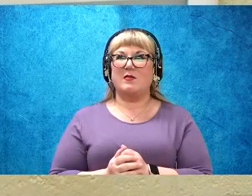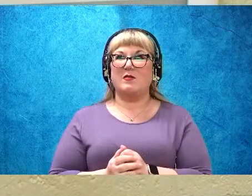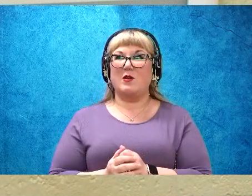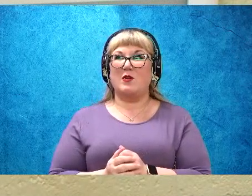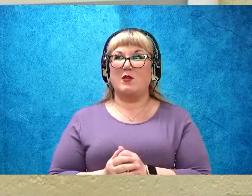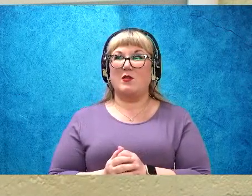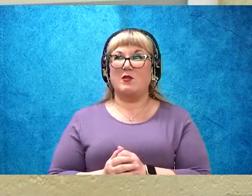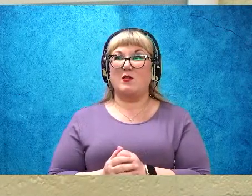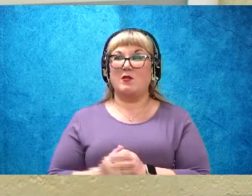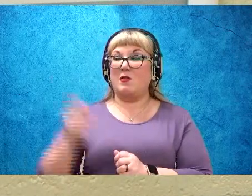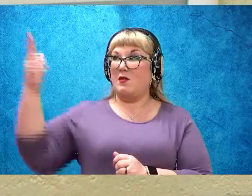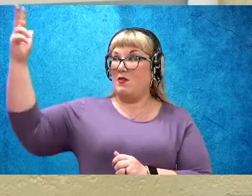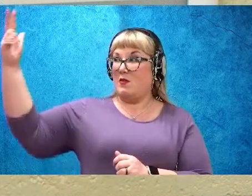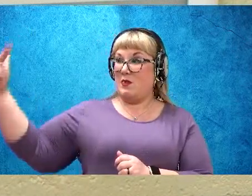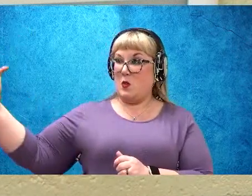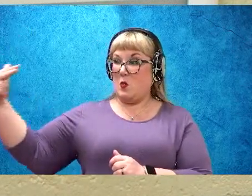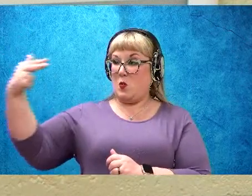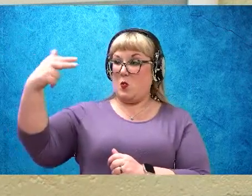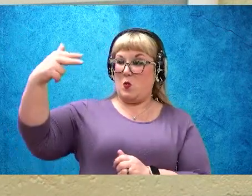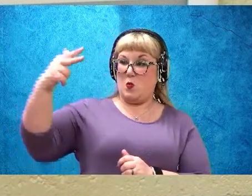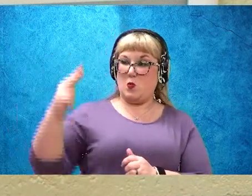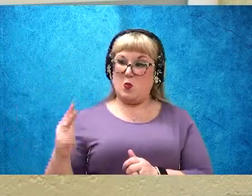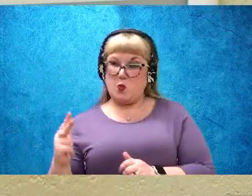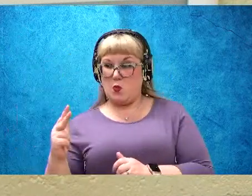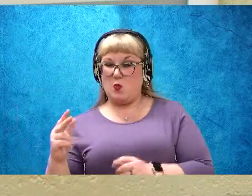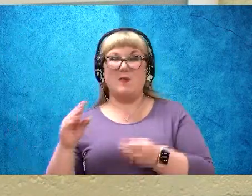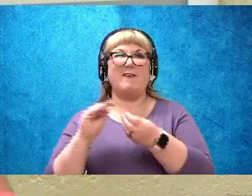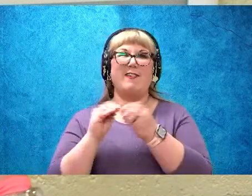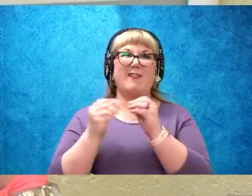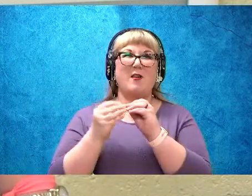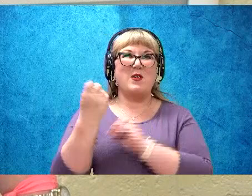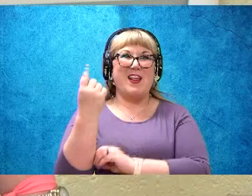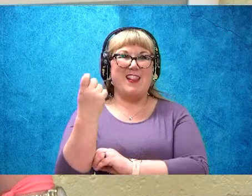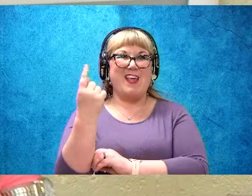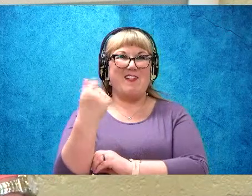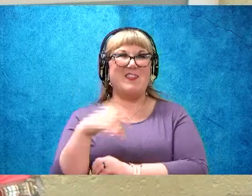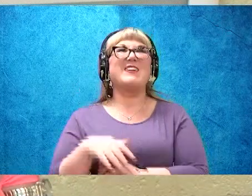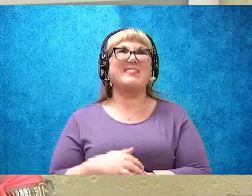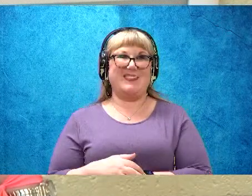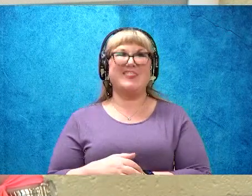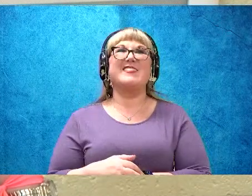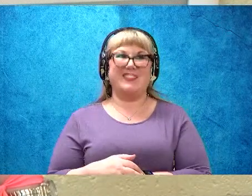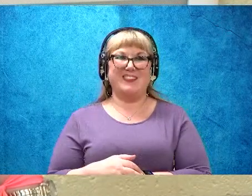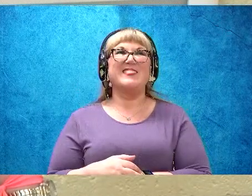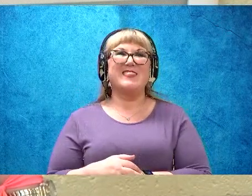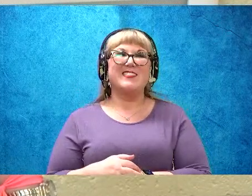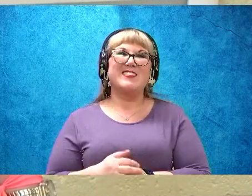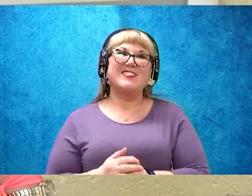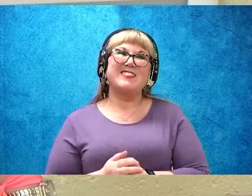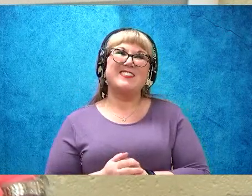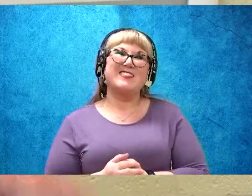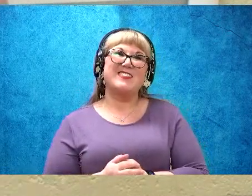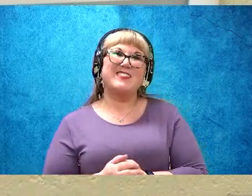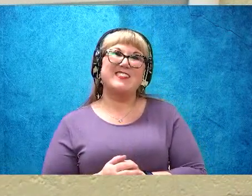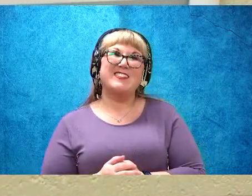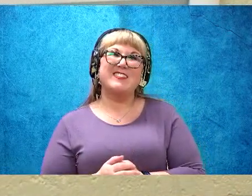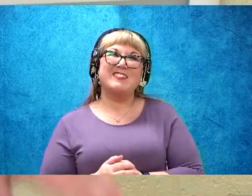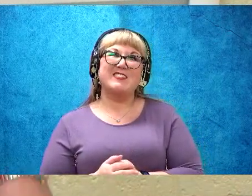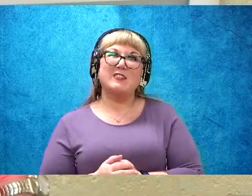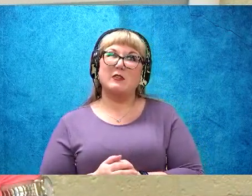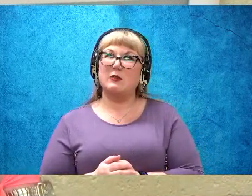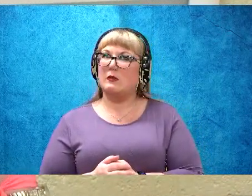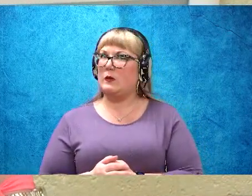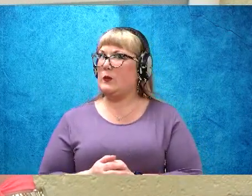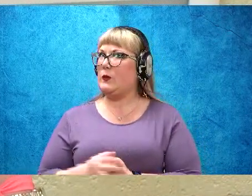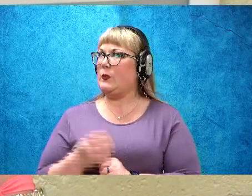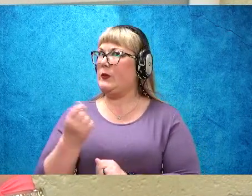Very good. Let's go down and across and park our car on number 11. All right, here's a little trickier